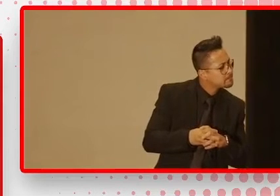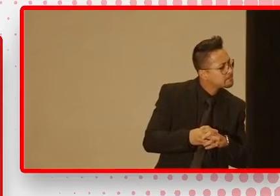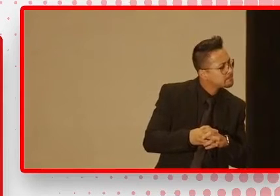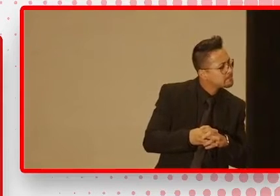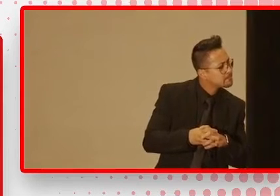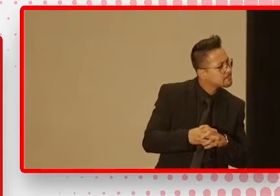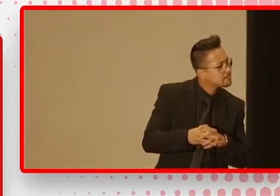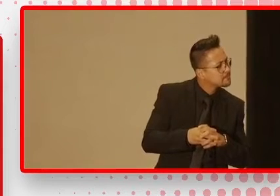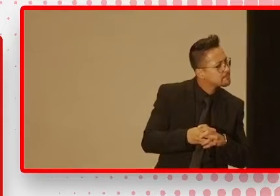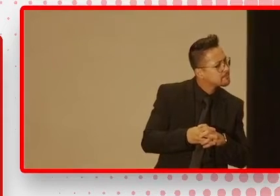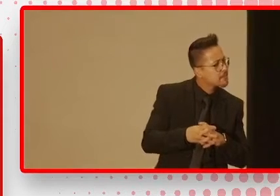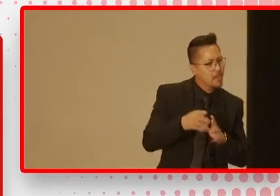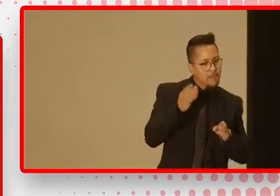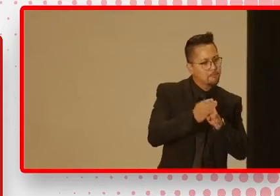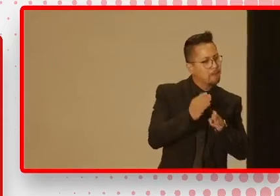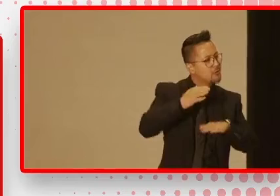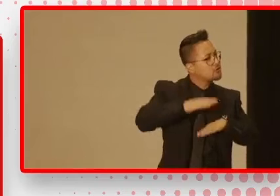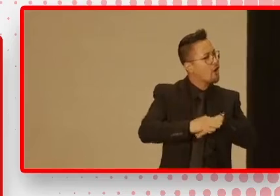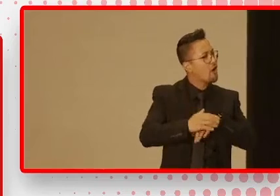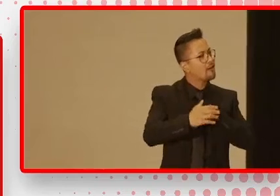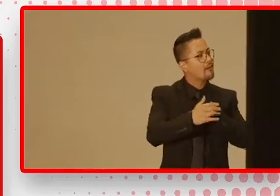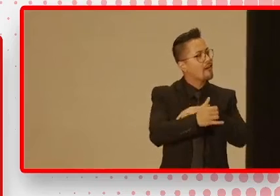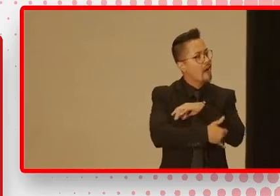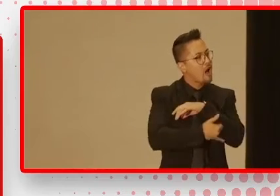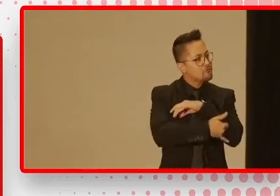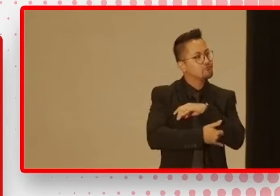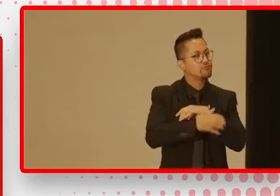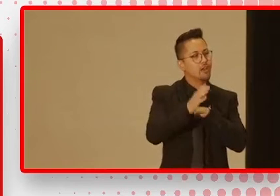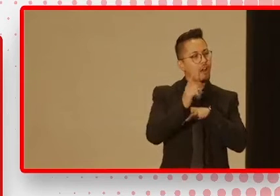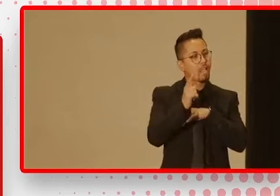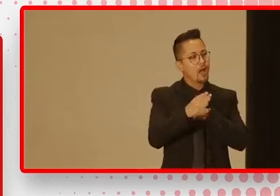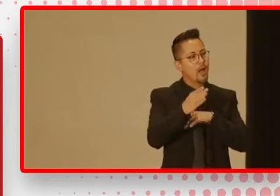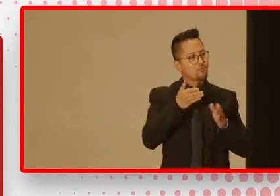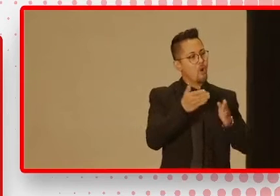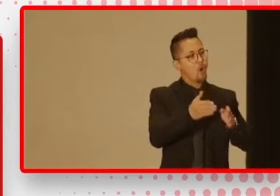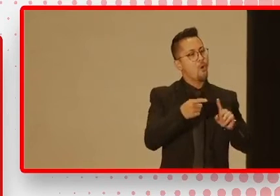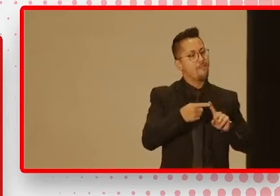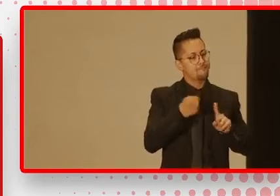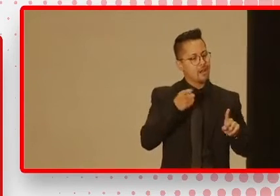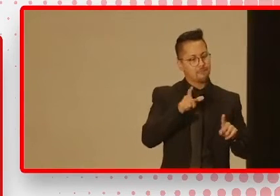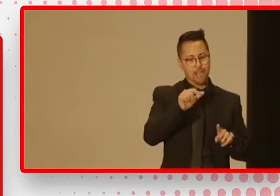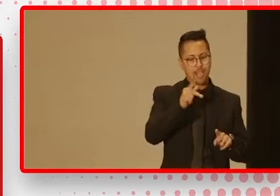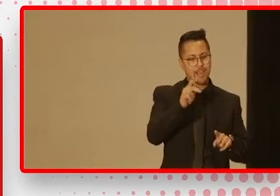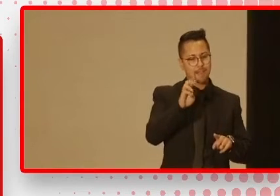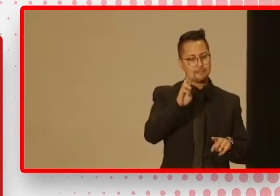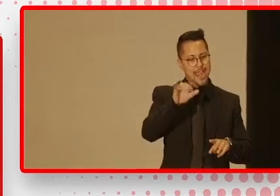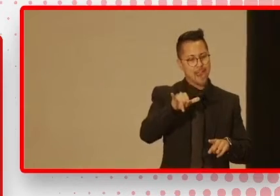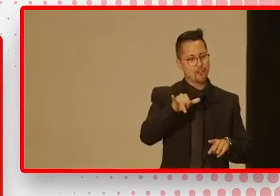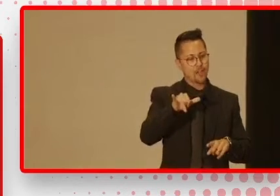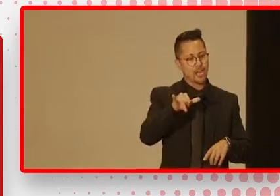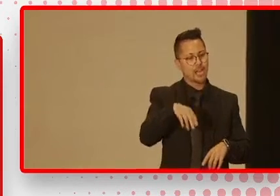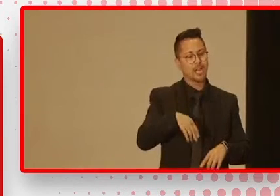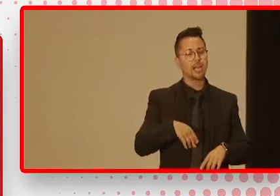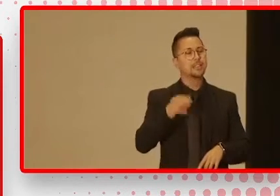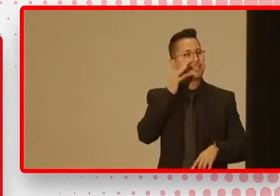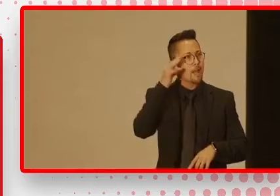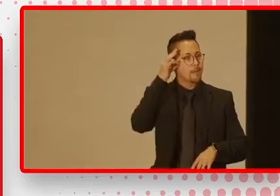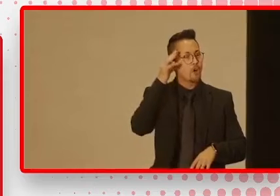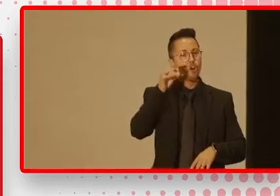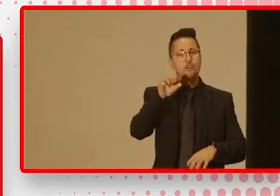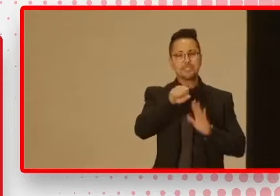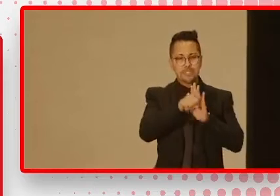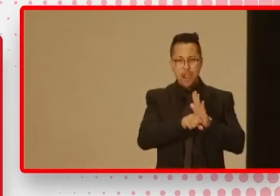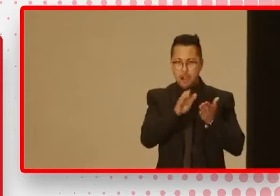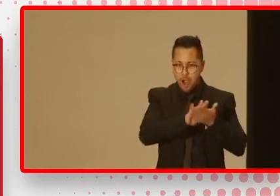Country Club Road from Lake Mary's Seminole State College to Lake